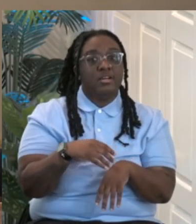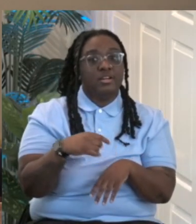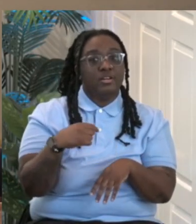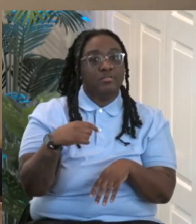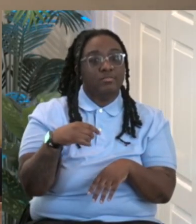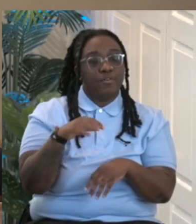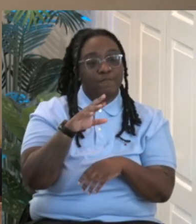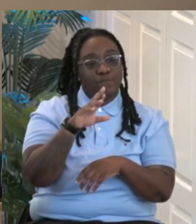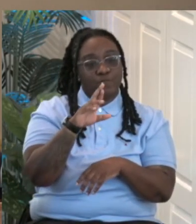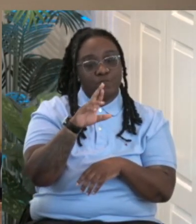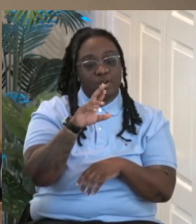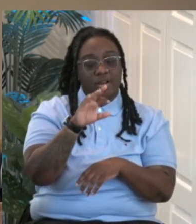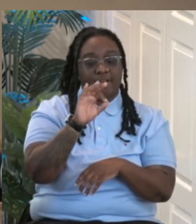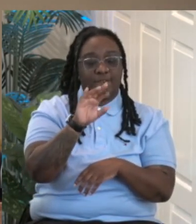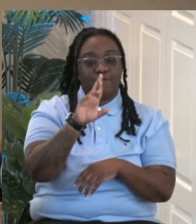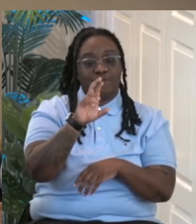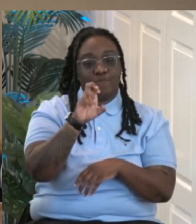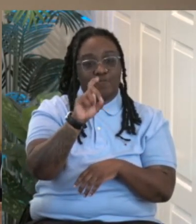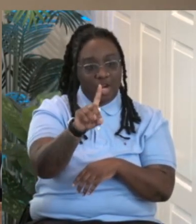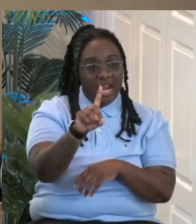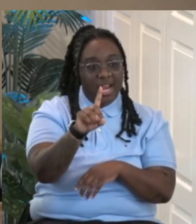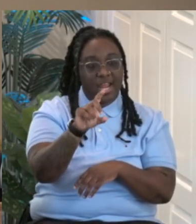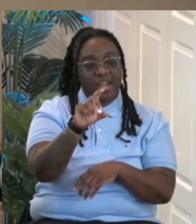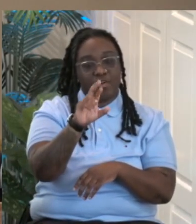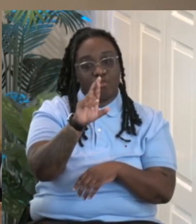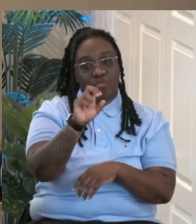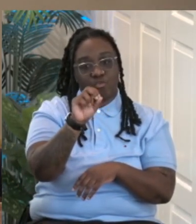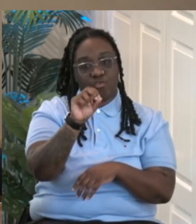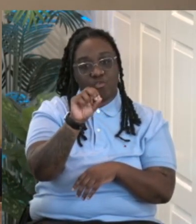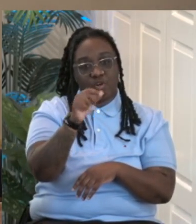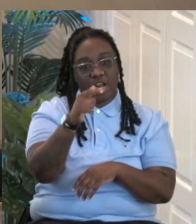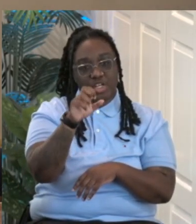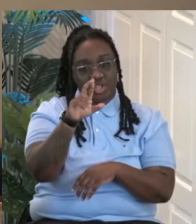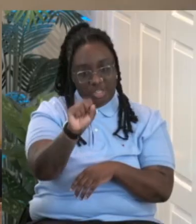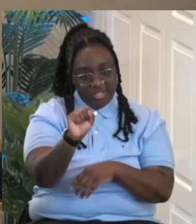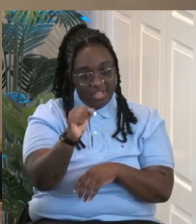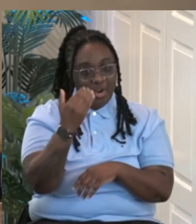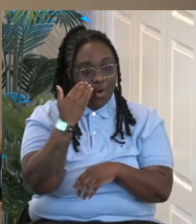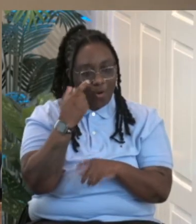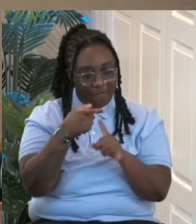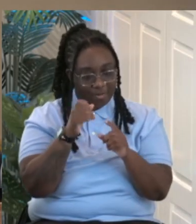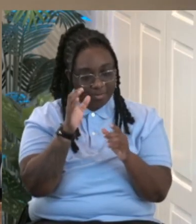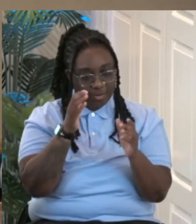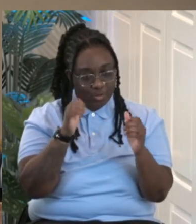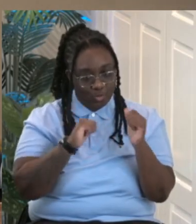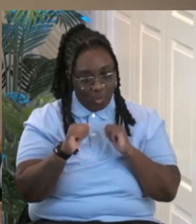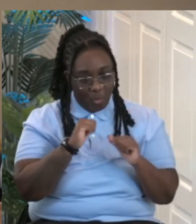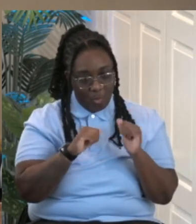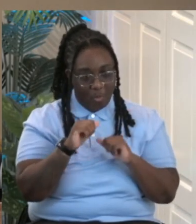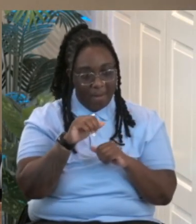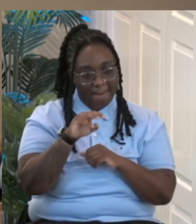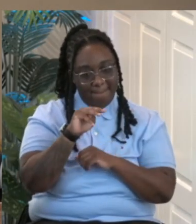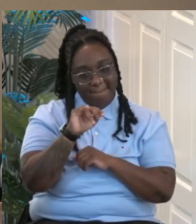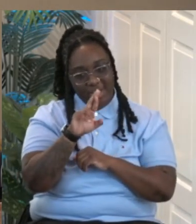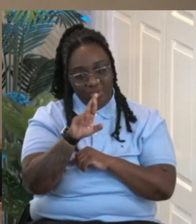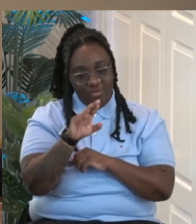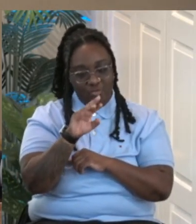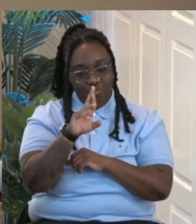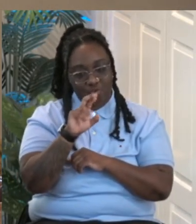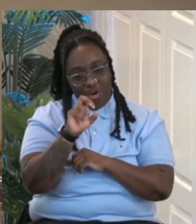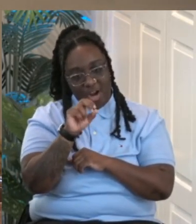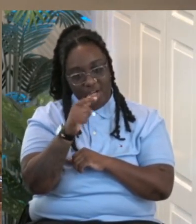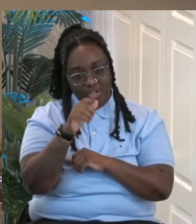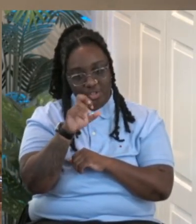Neighborhood. He was a seminarian. He was a minister. He had graduated from Pittsburgh Theological Seminary. So that was the